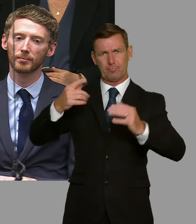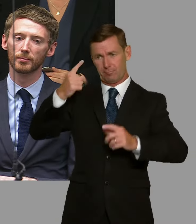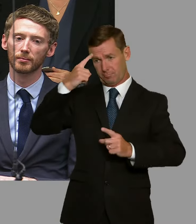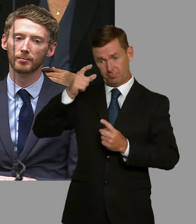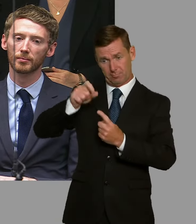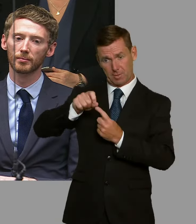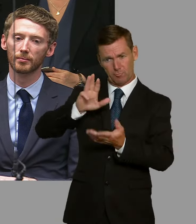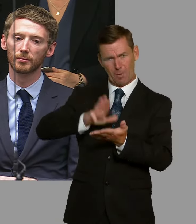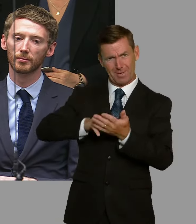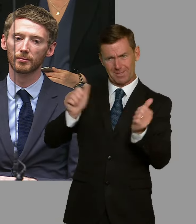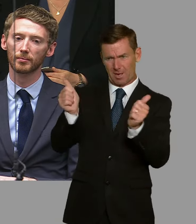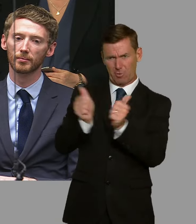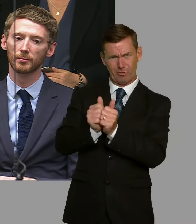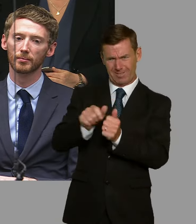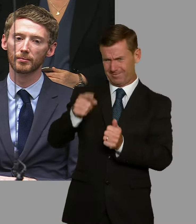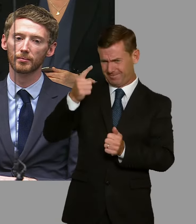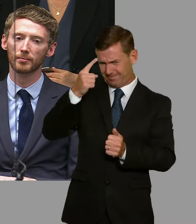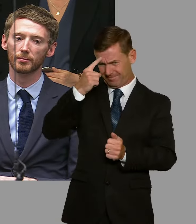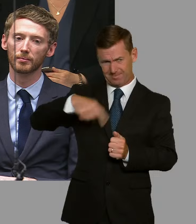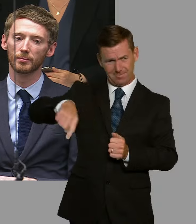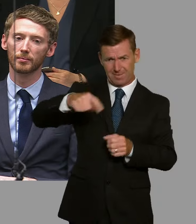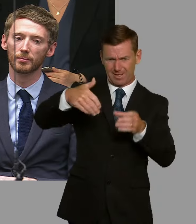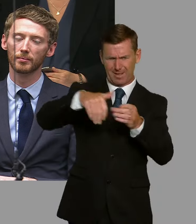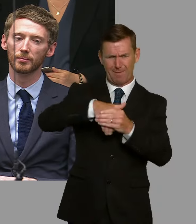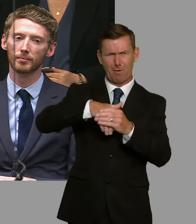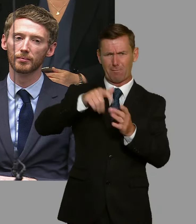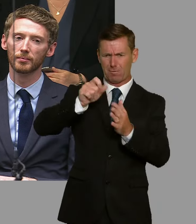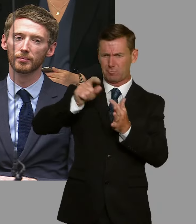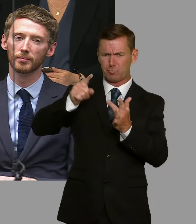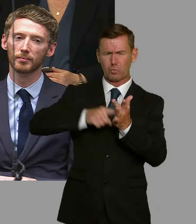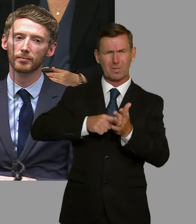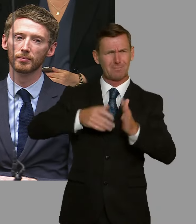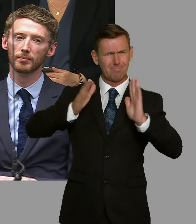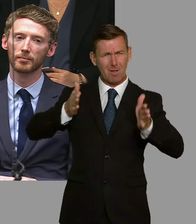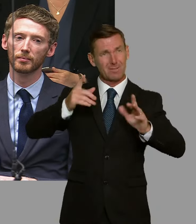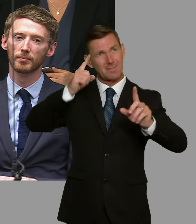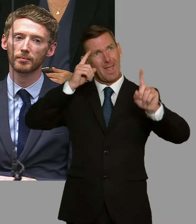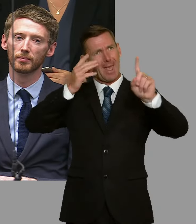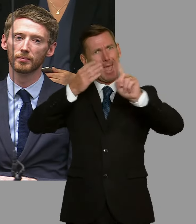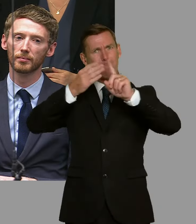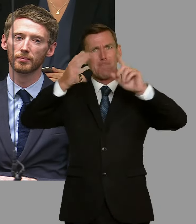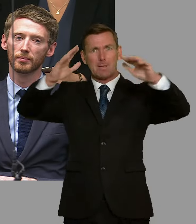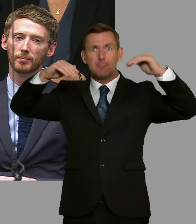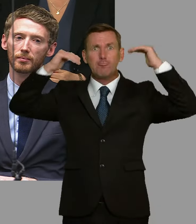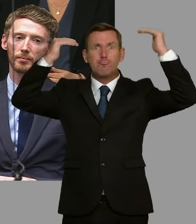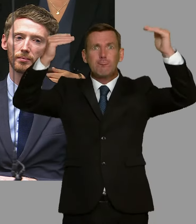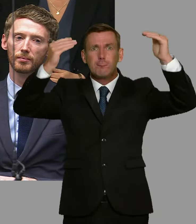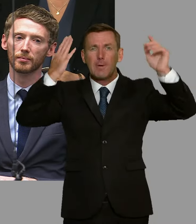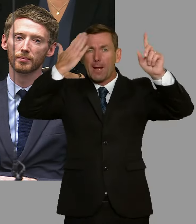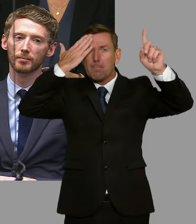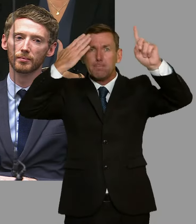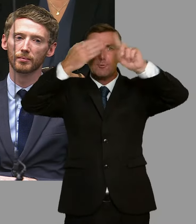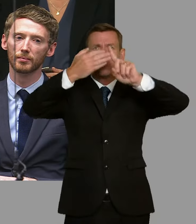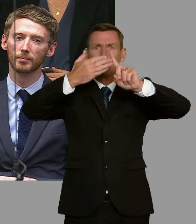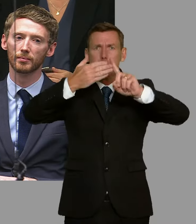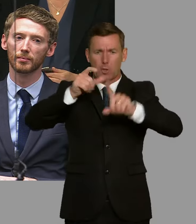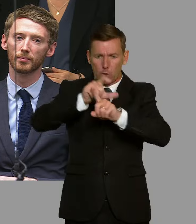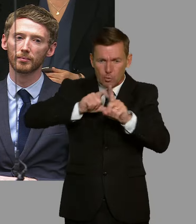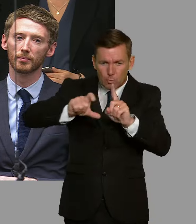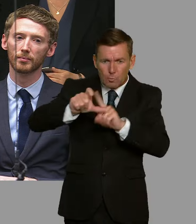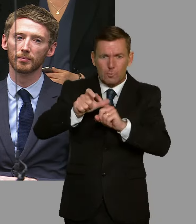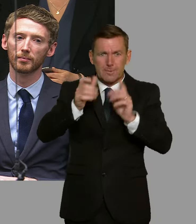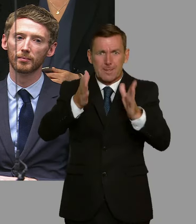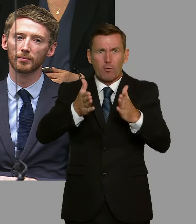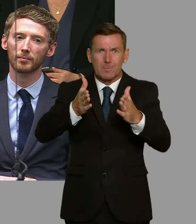as ambitious as possible and work to deliver a community hospital that builds on the services currently available and reflects